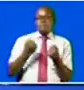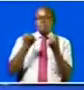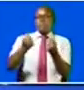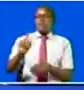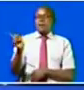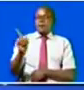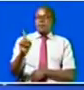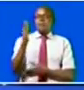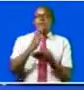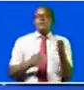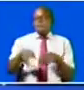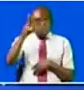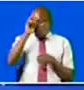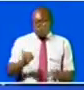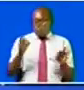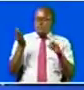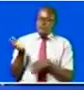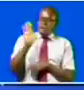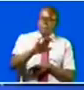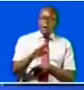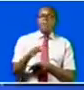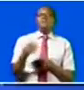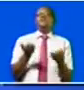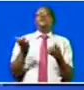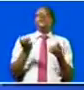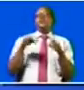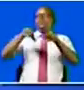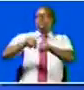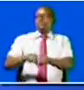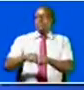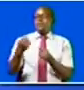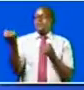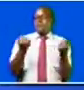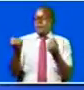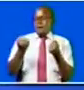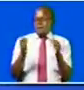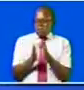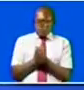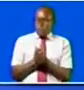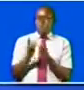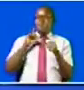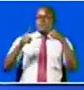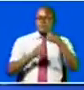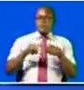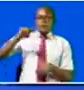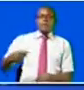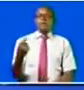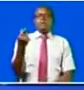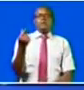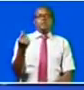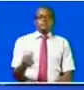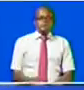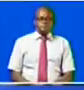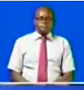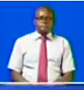Nairobi, some officers rushed back to the premise and took away the vehicle together with 600,000